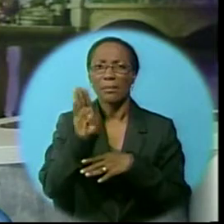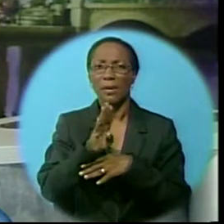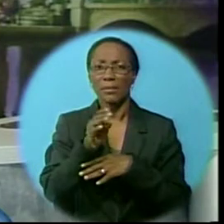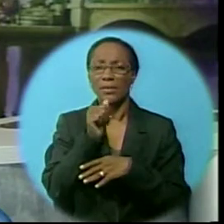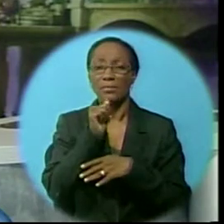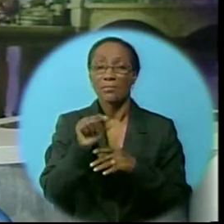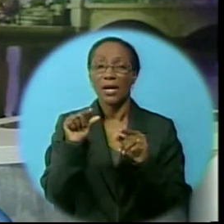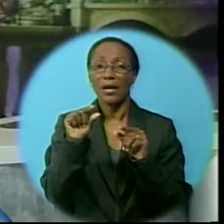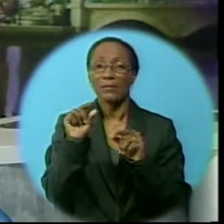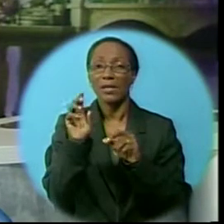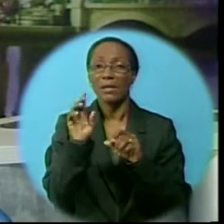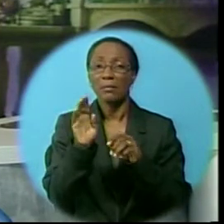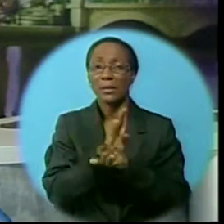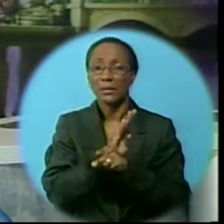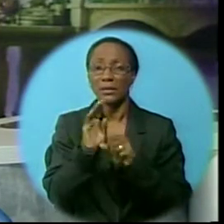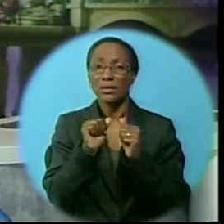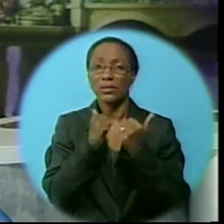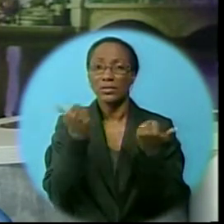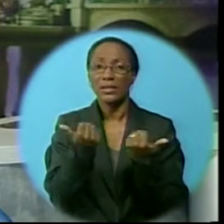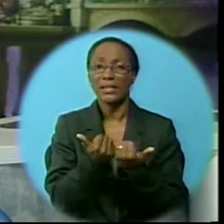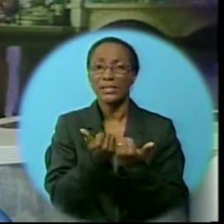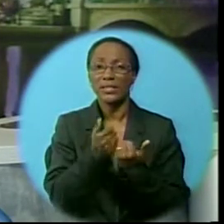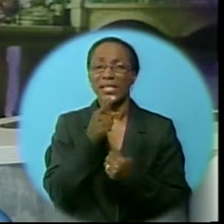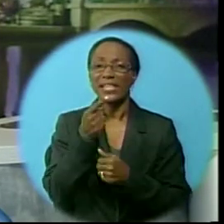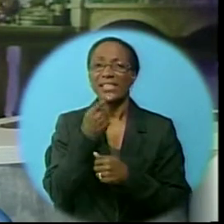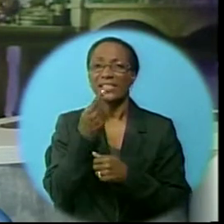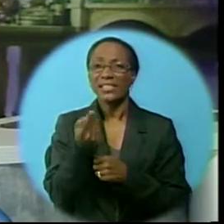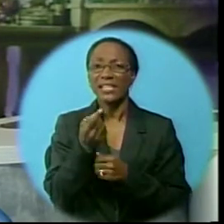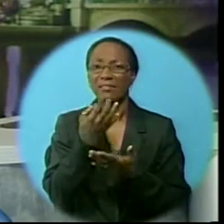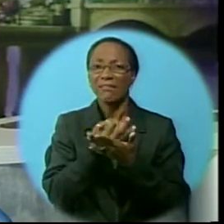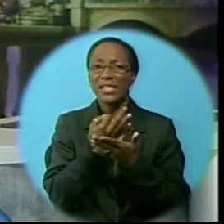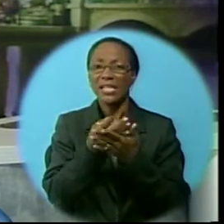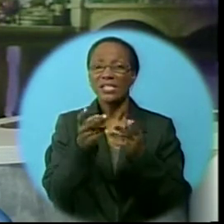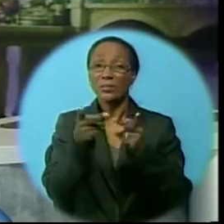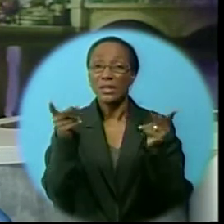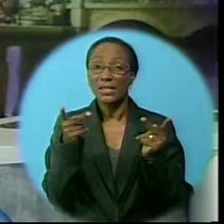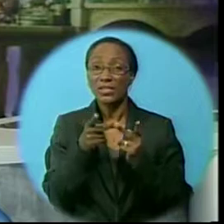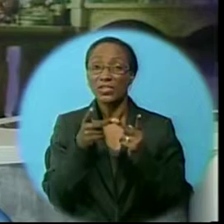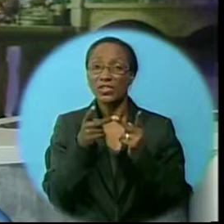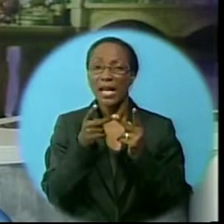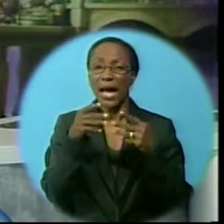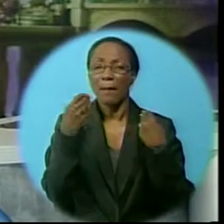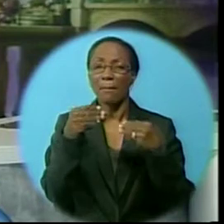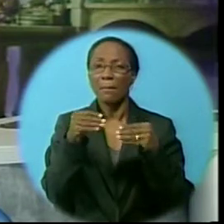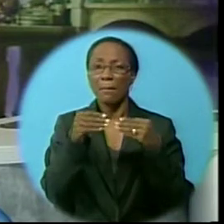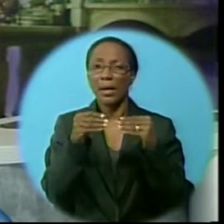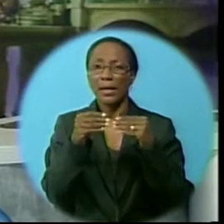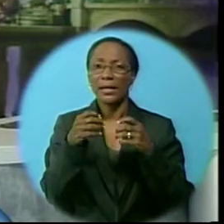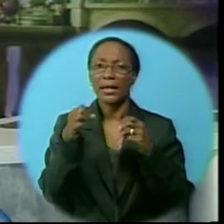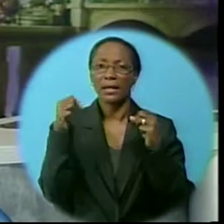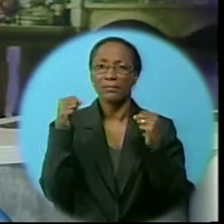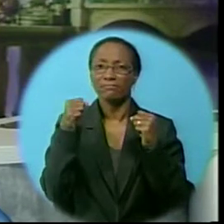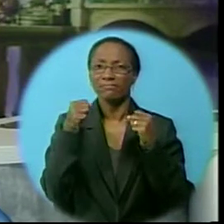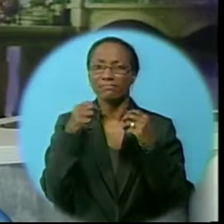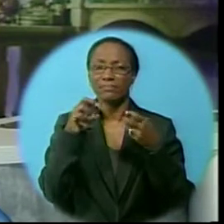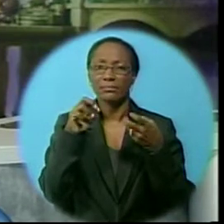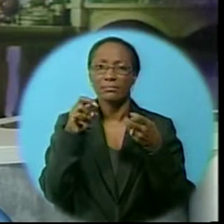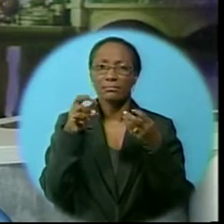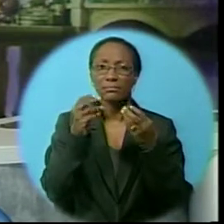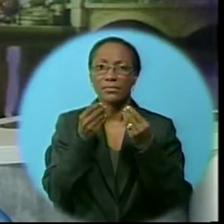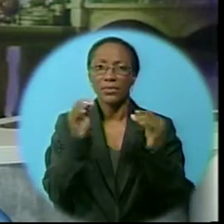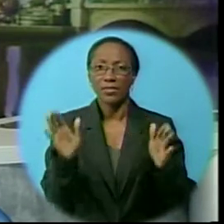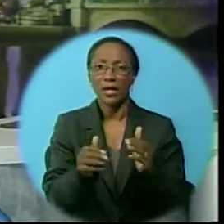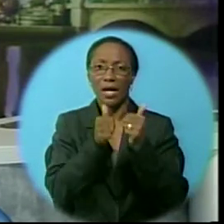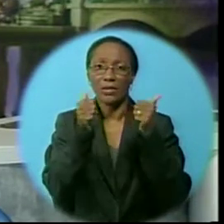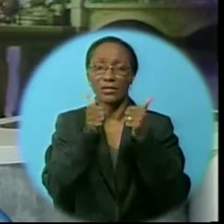Association. He says the current financial position of companies and market forces may be the final determining factors. Mr. MacDonald